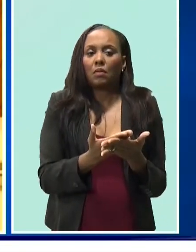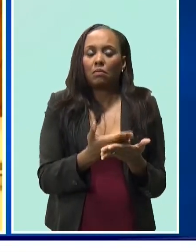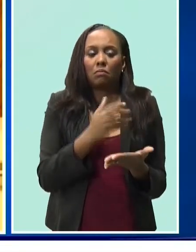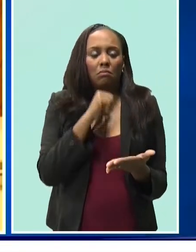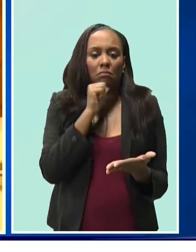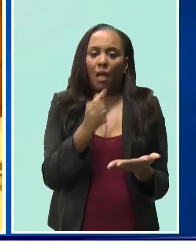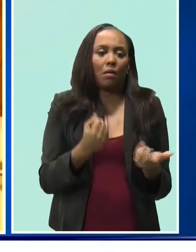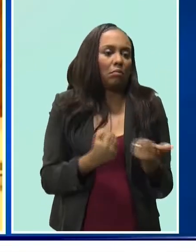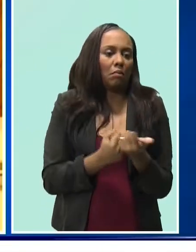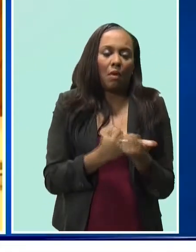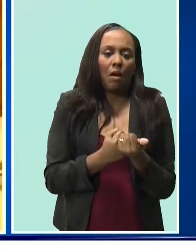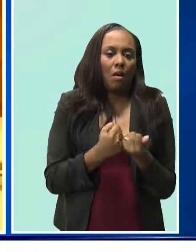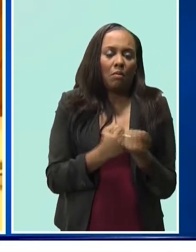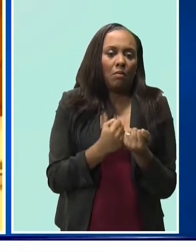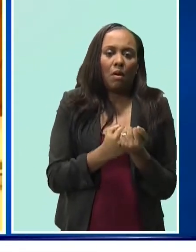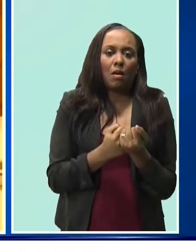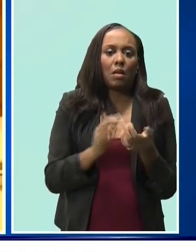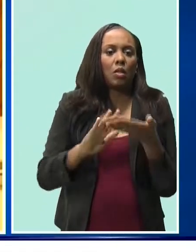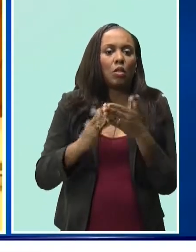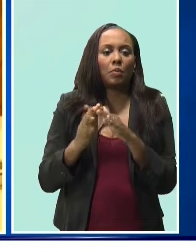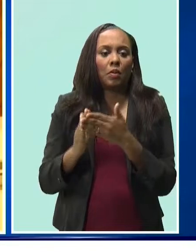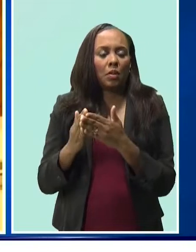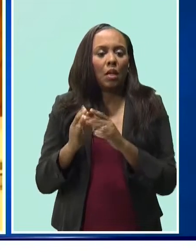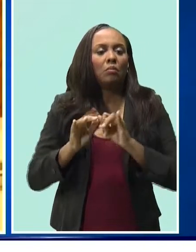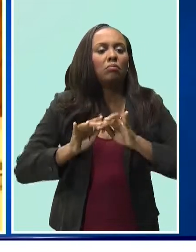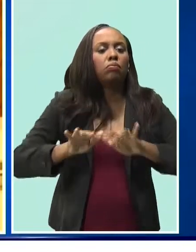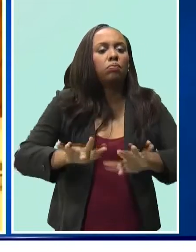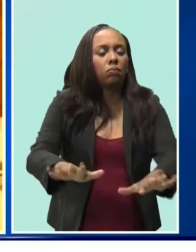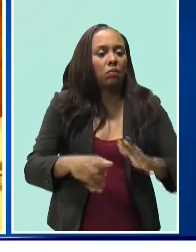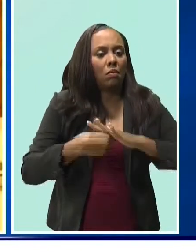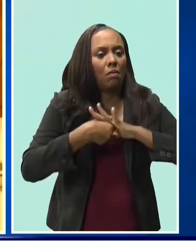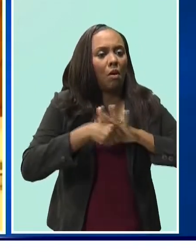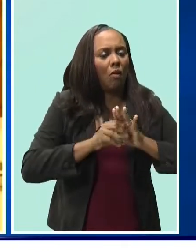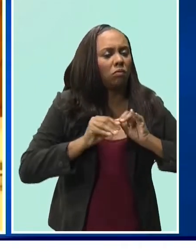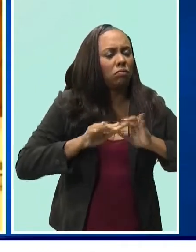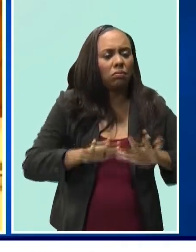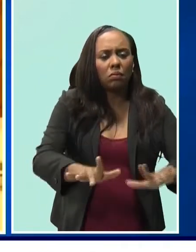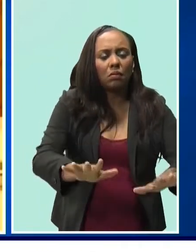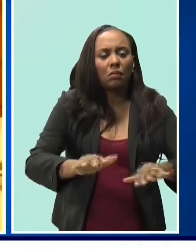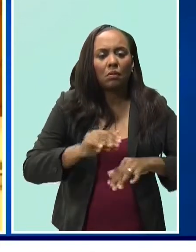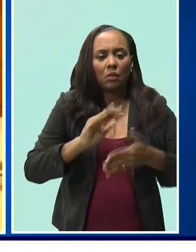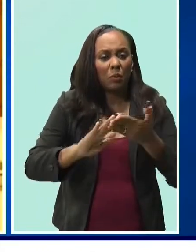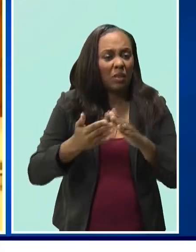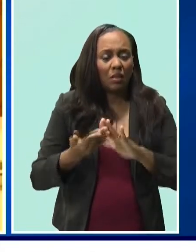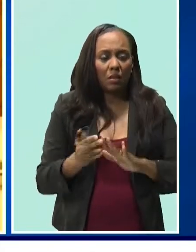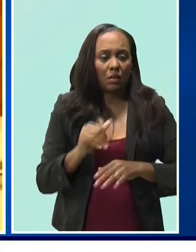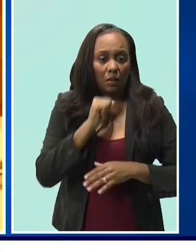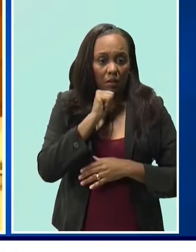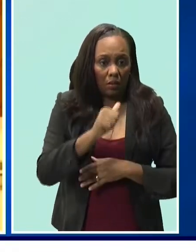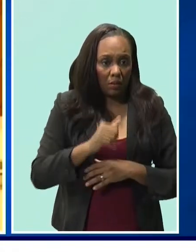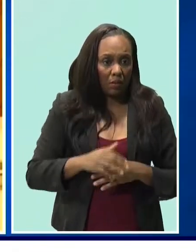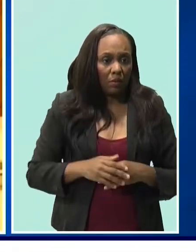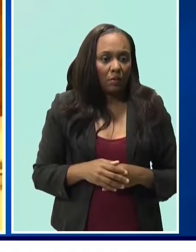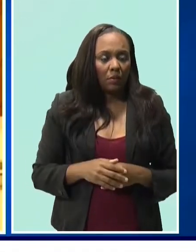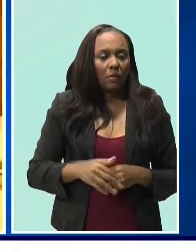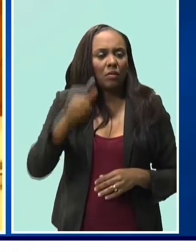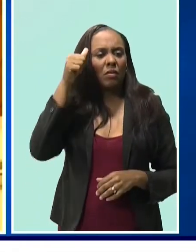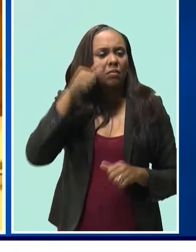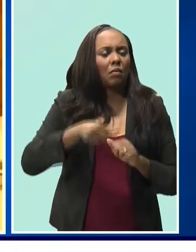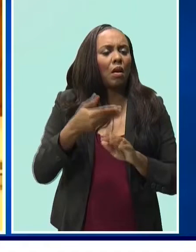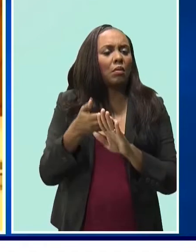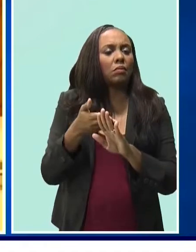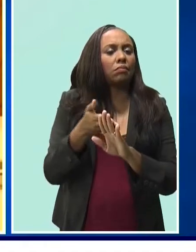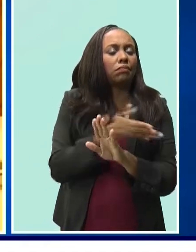support widespread community spread of COVID. And therefore, early in the epidemic, it